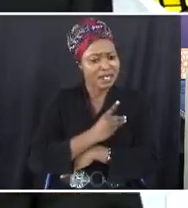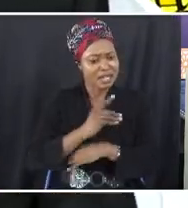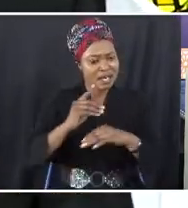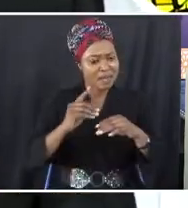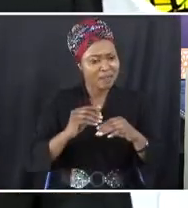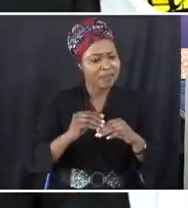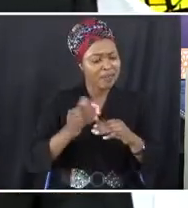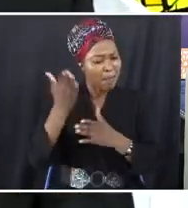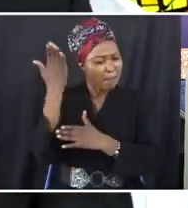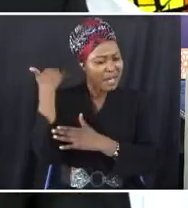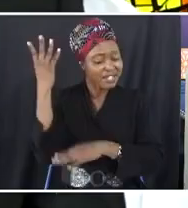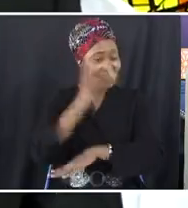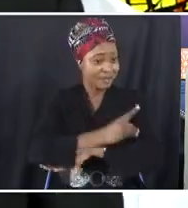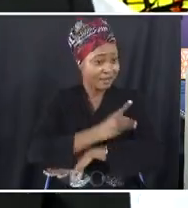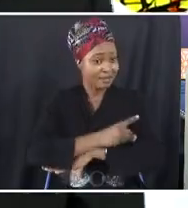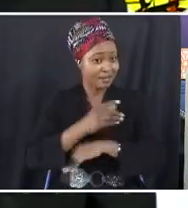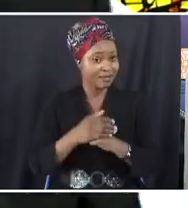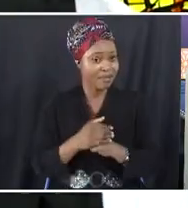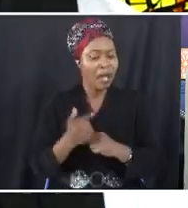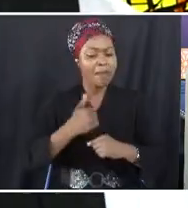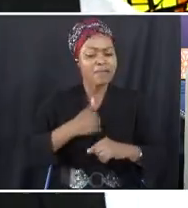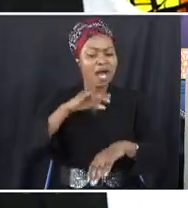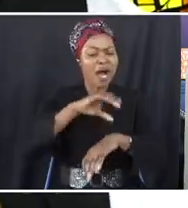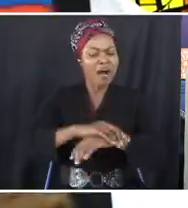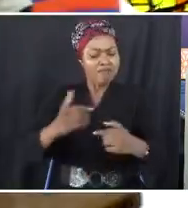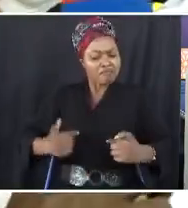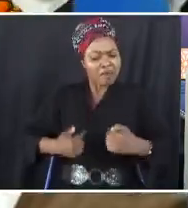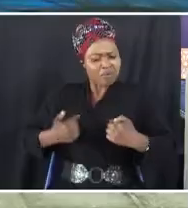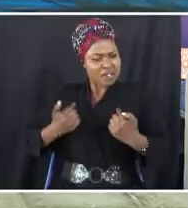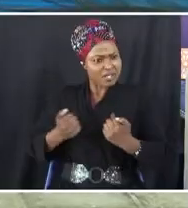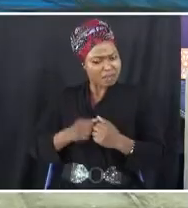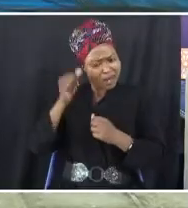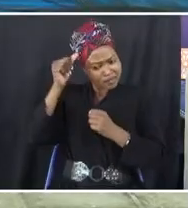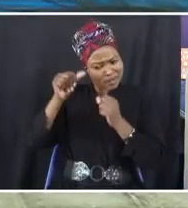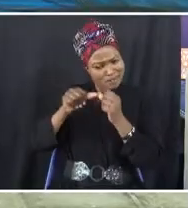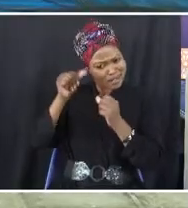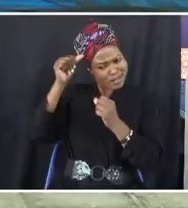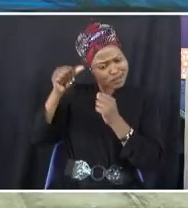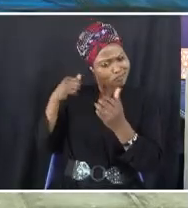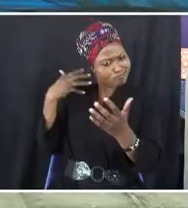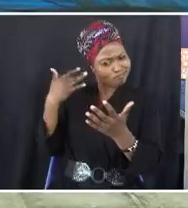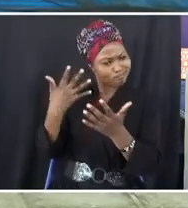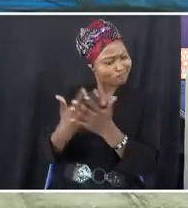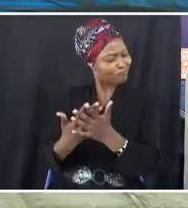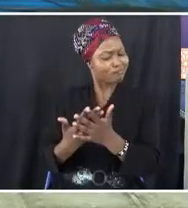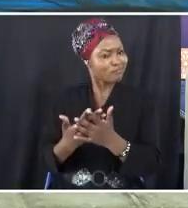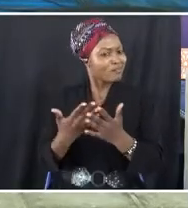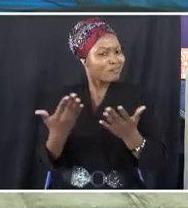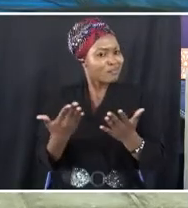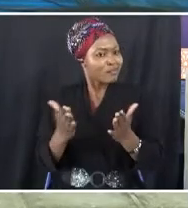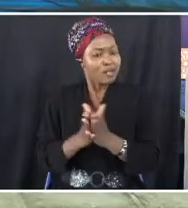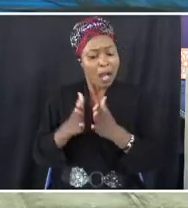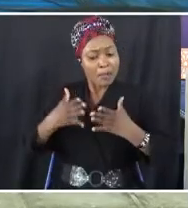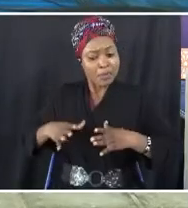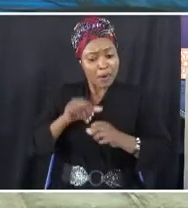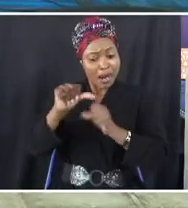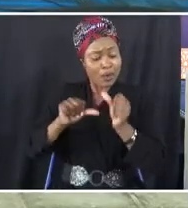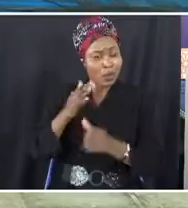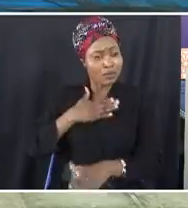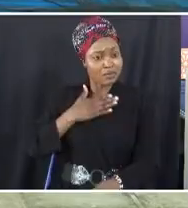In the recent past, I have found myself reminding the people around